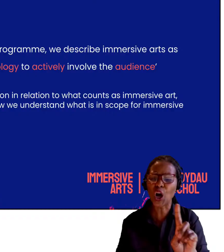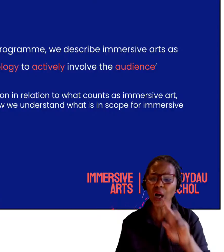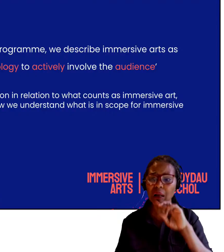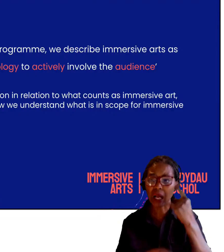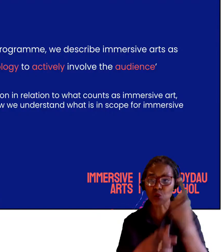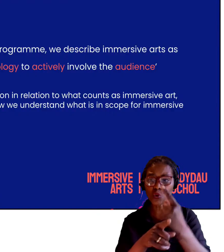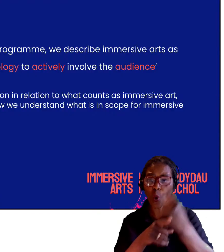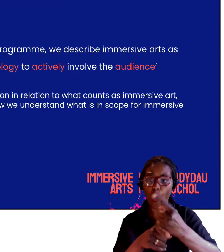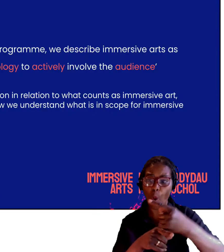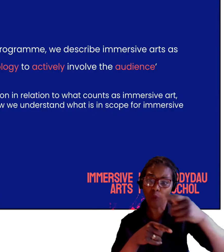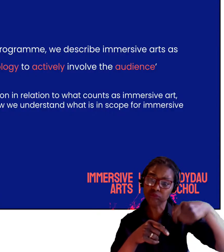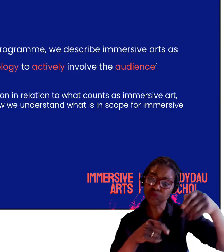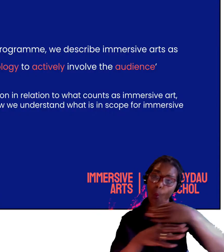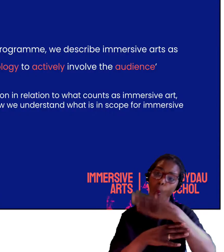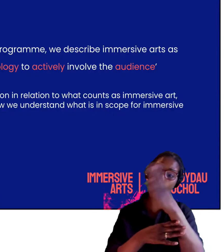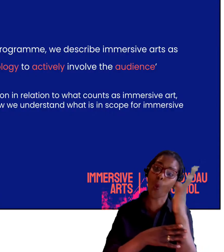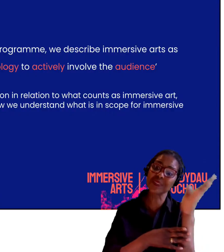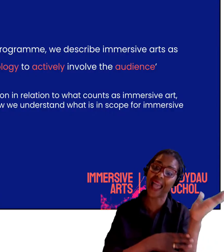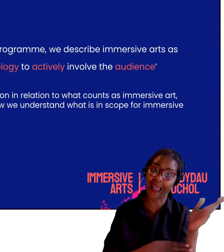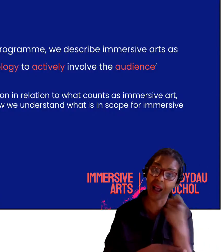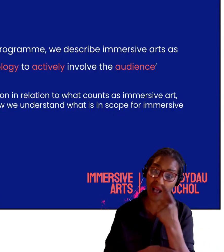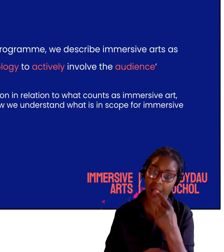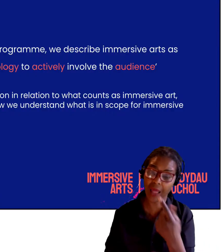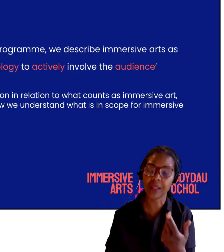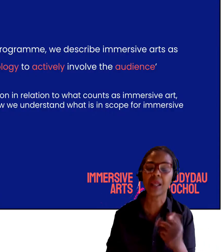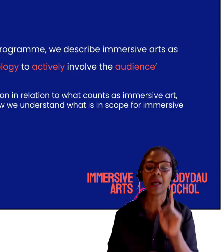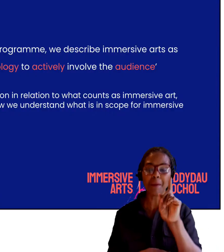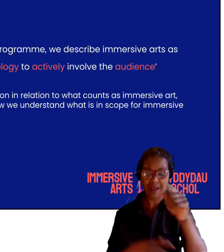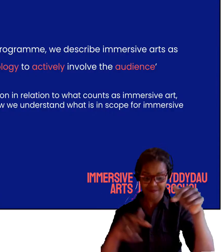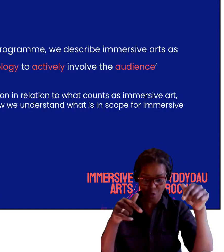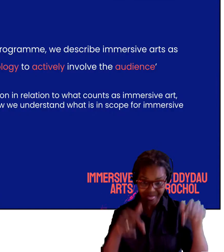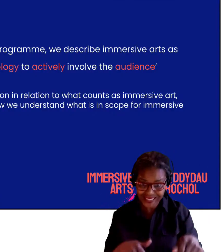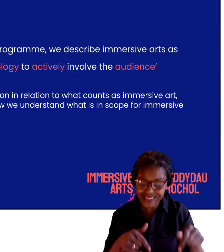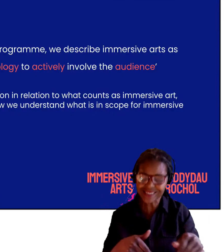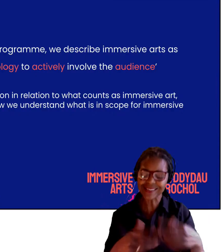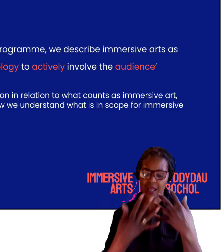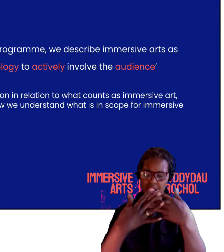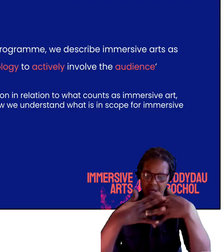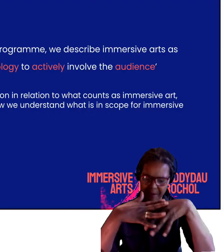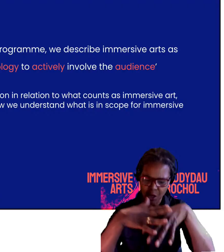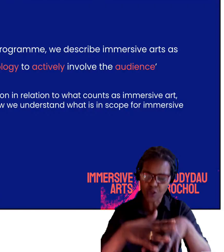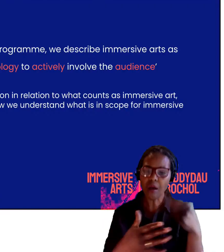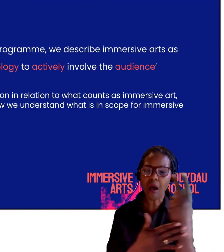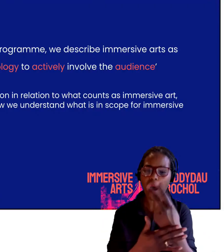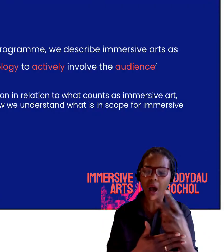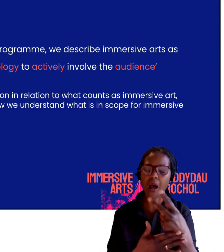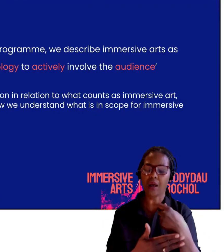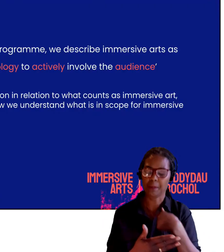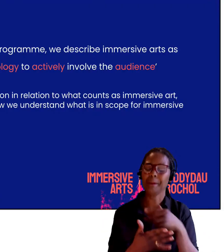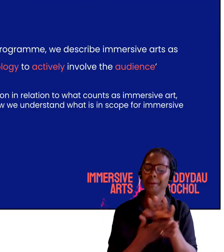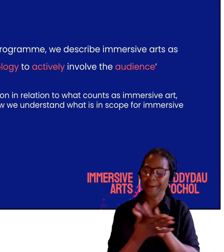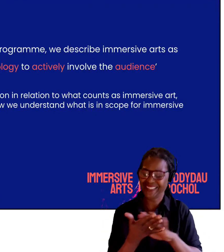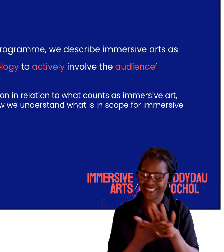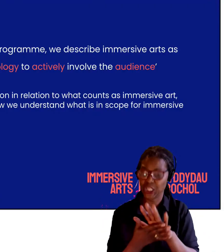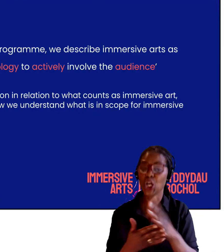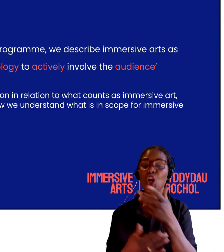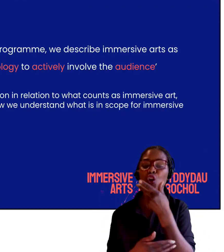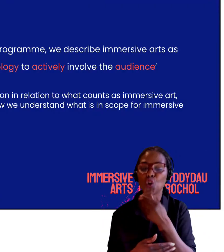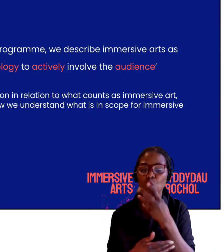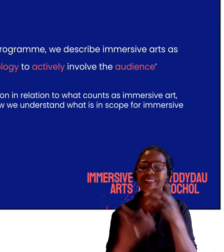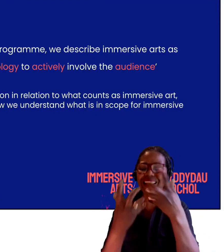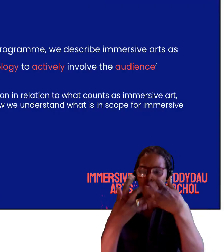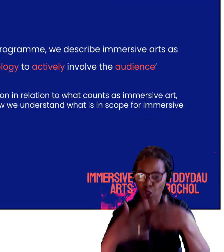But for this program, we describe immersive arts as art that uses technology to actively involve the